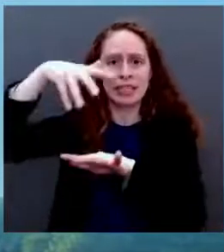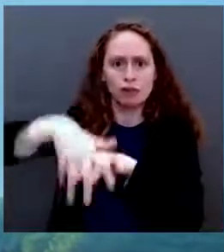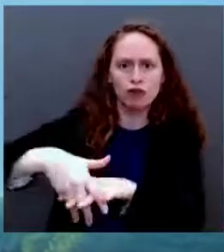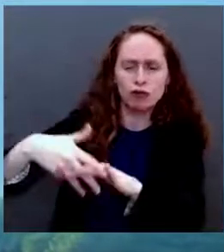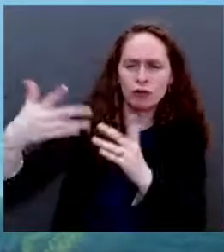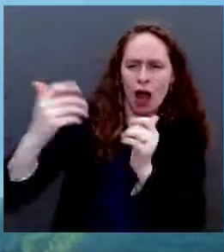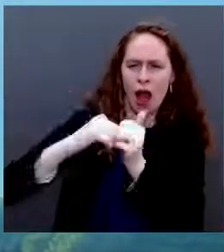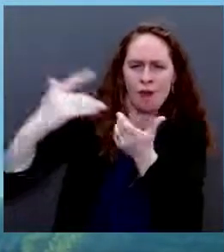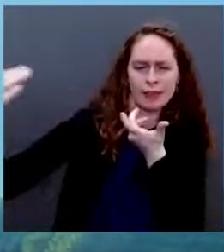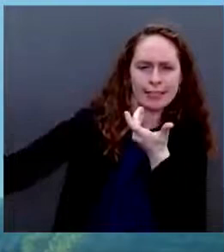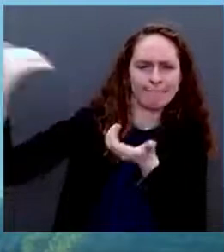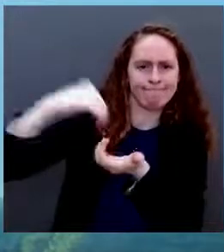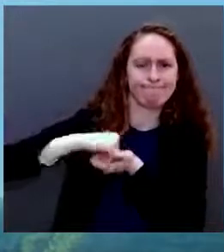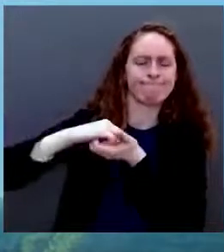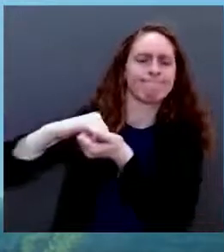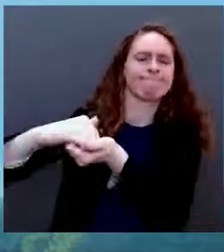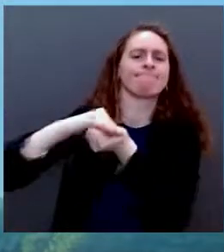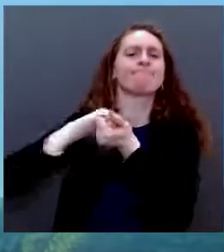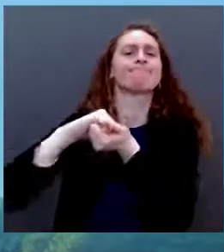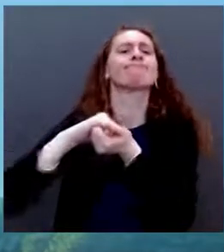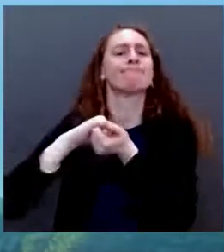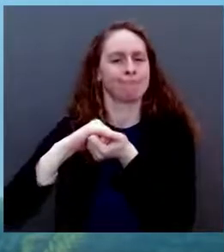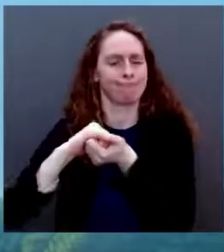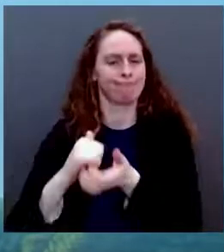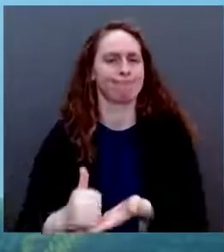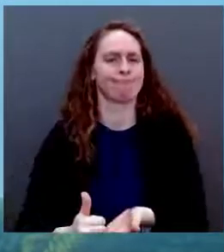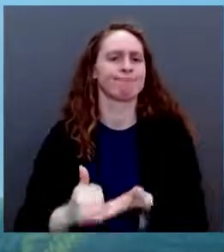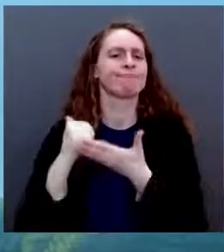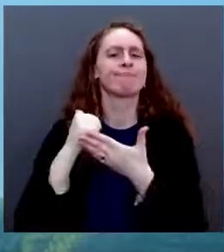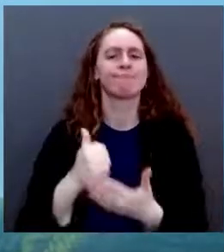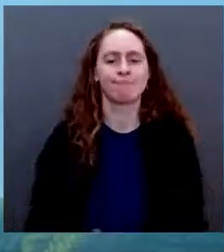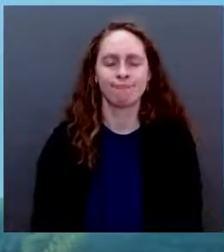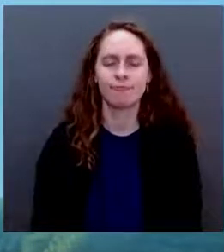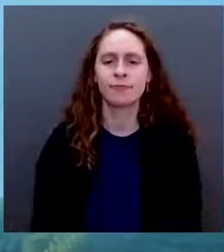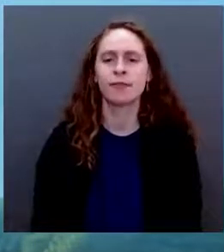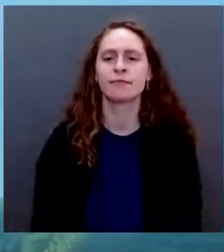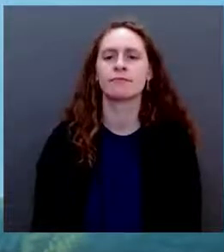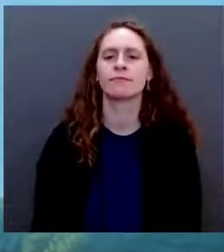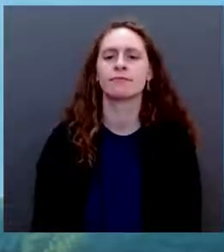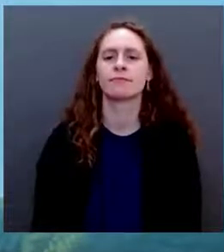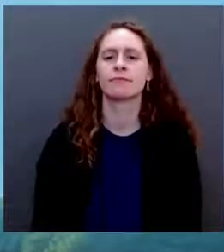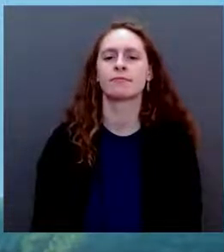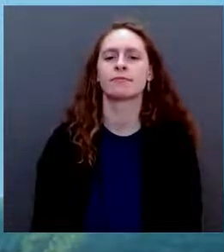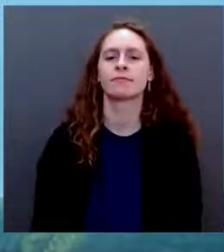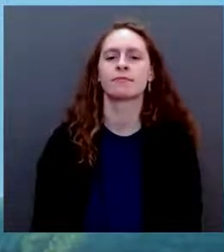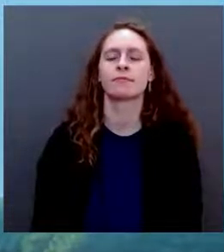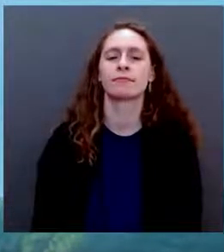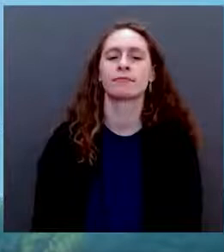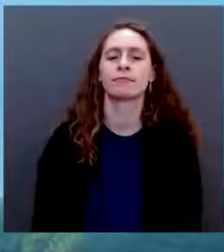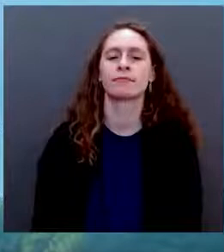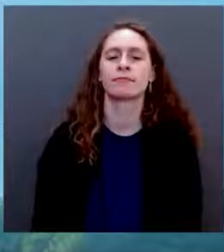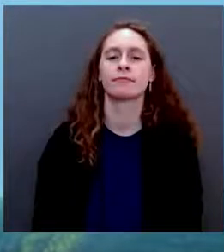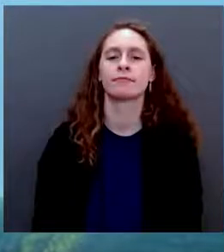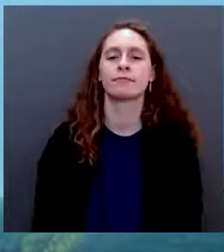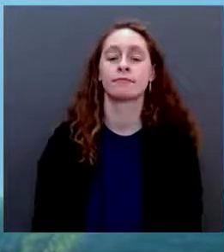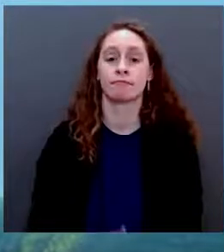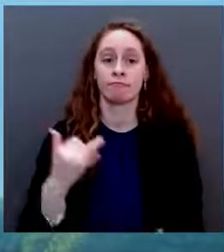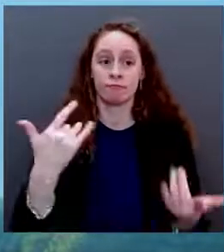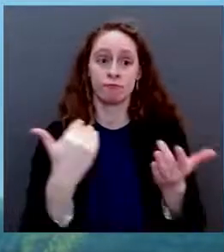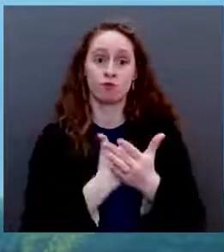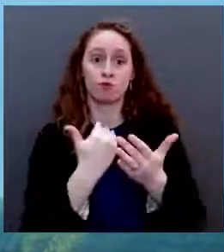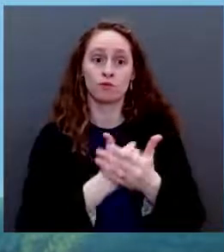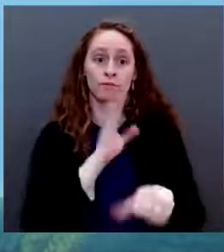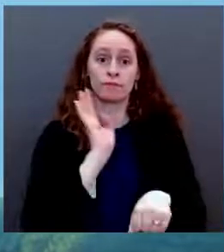online or are in the process of it, processing both their cattle and their buffalo, and their